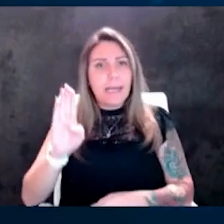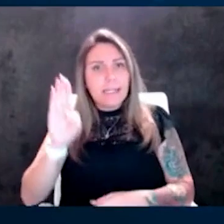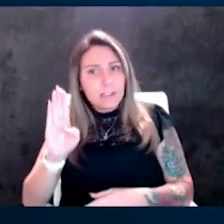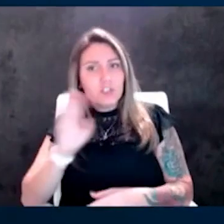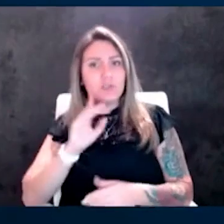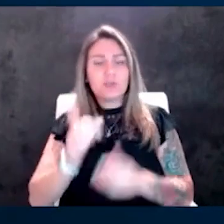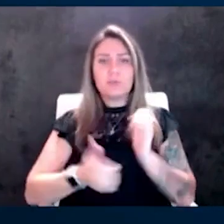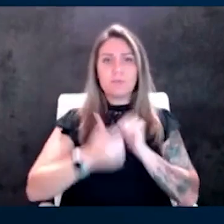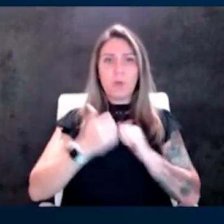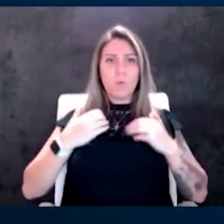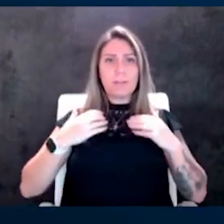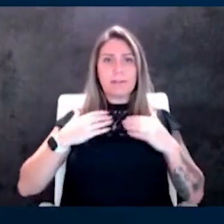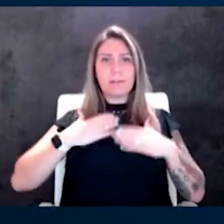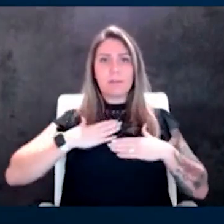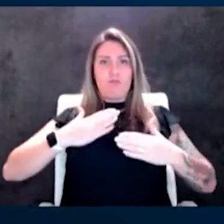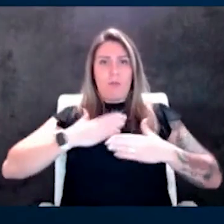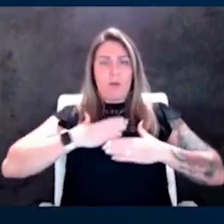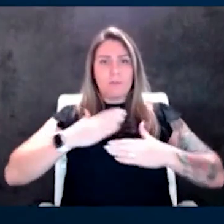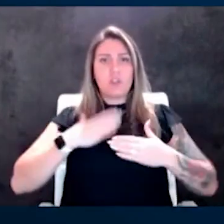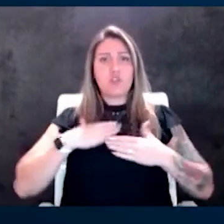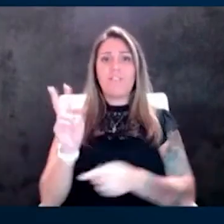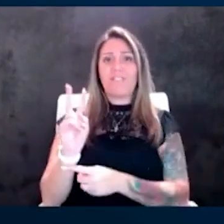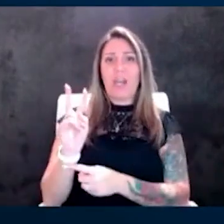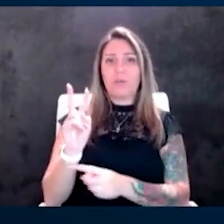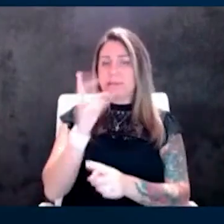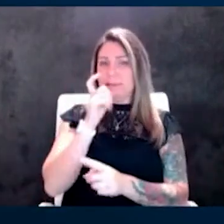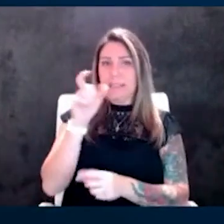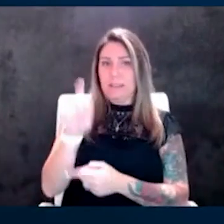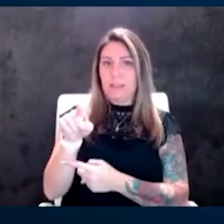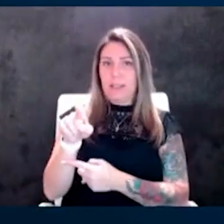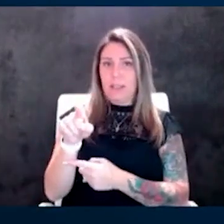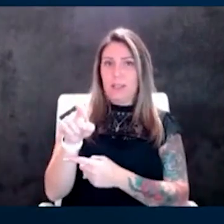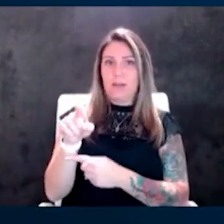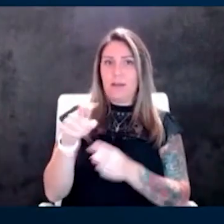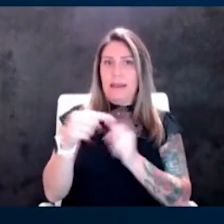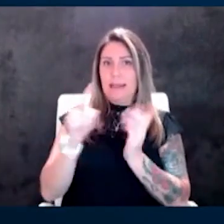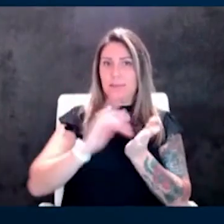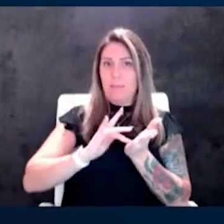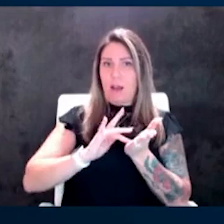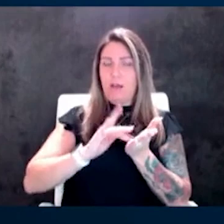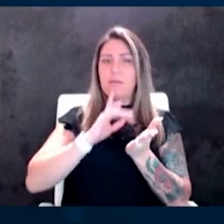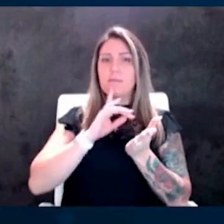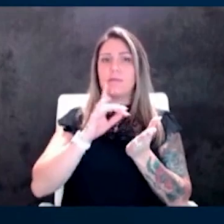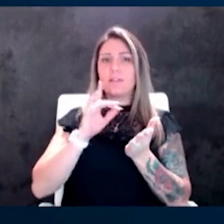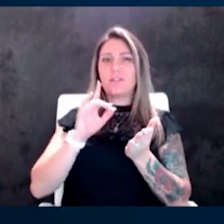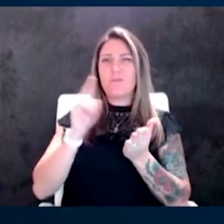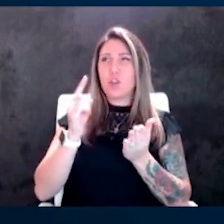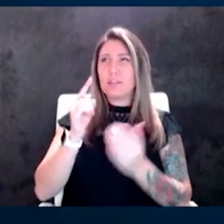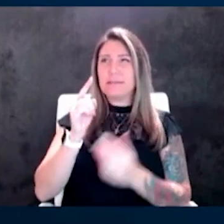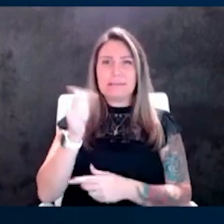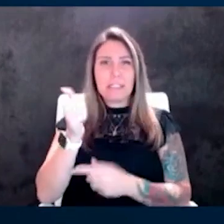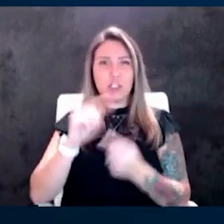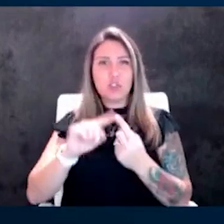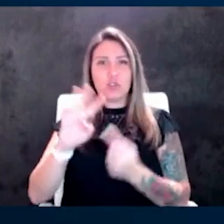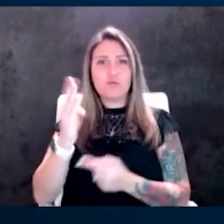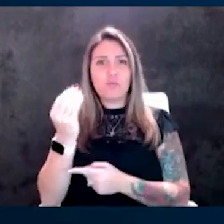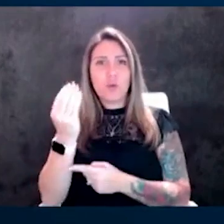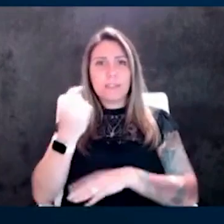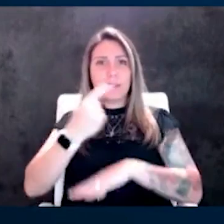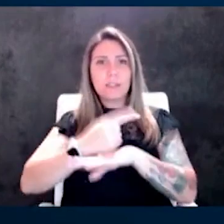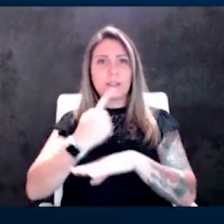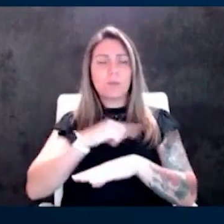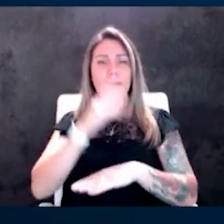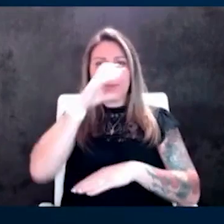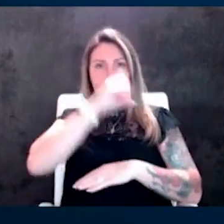infections are viruses, and you don't need antibiotics. Certainly for that first 10 to 14 days, we do assume it's